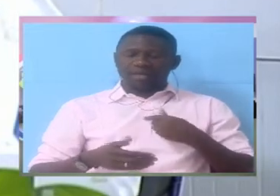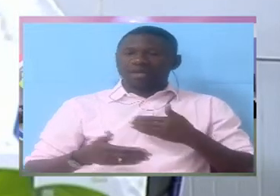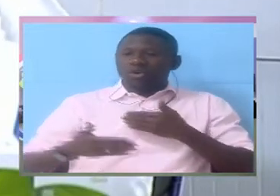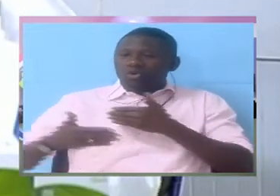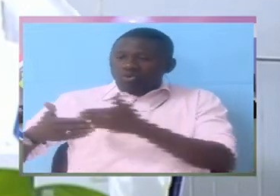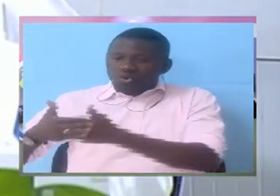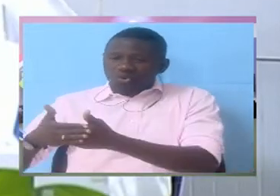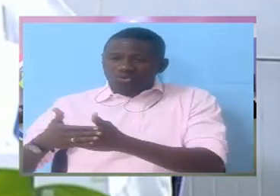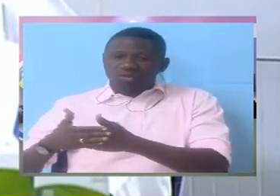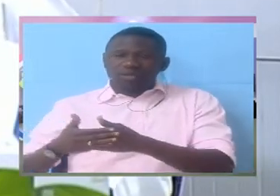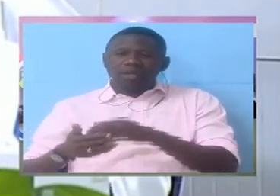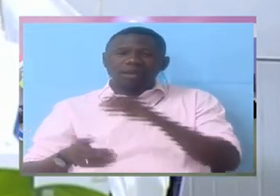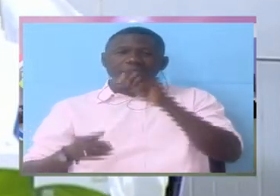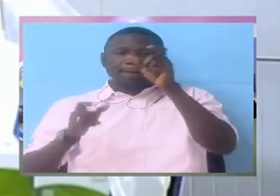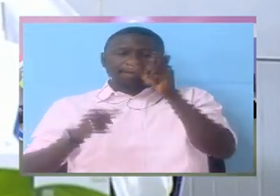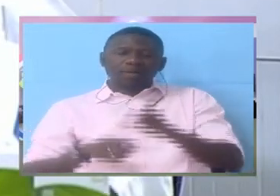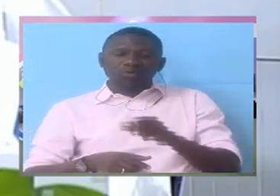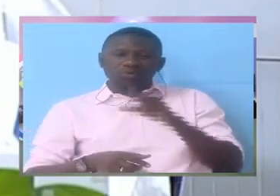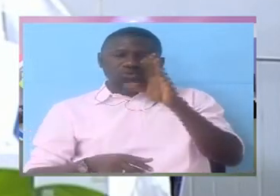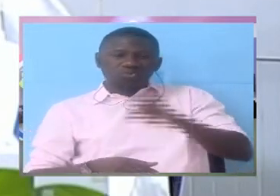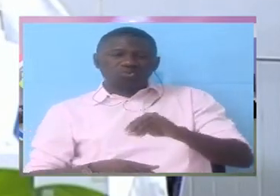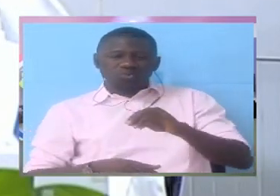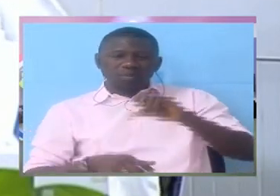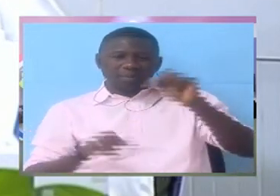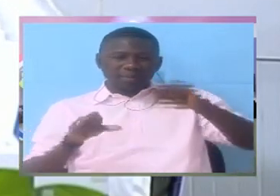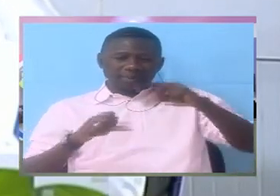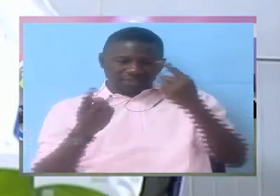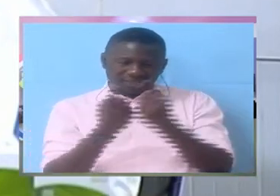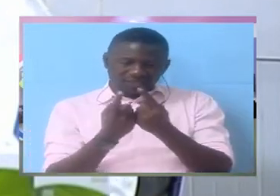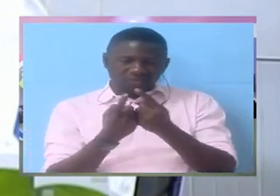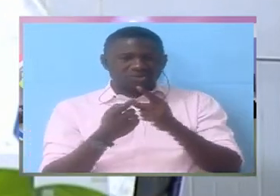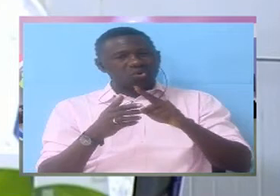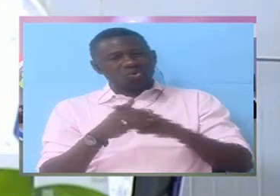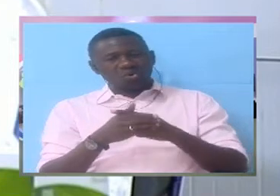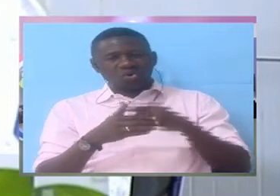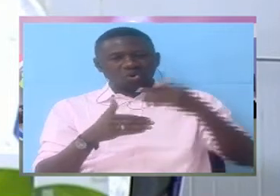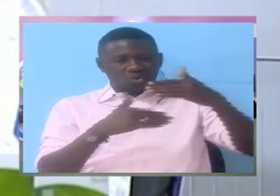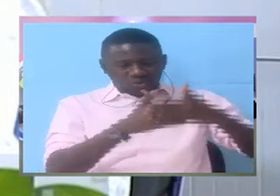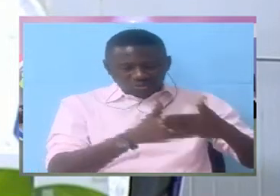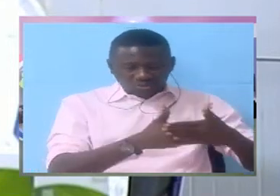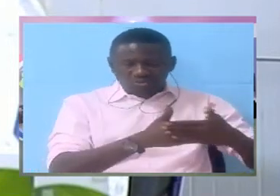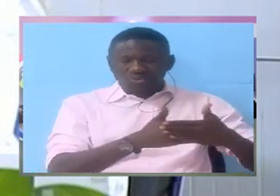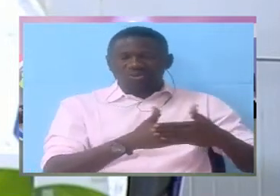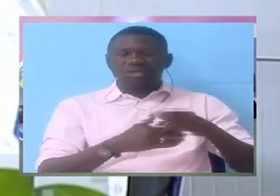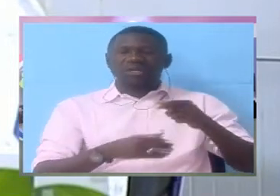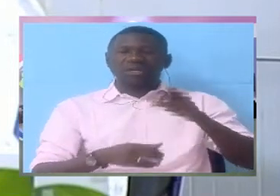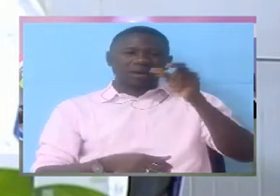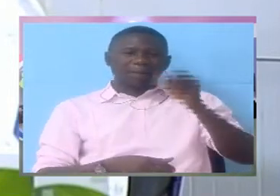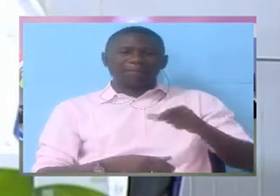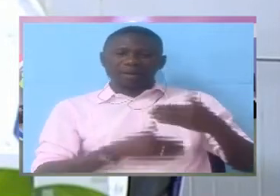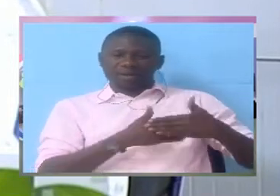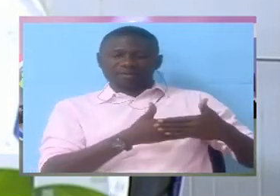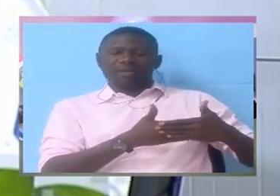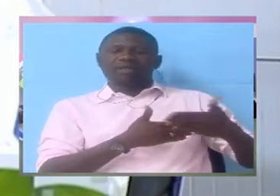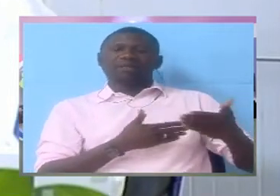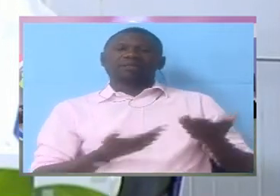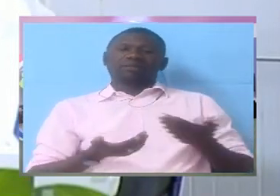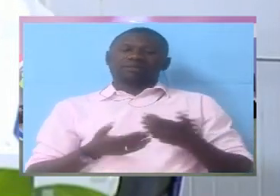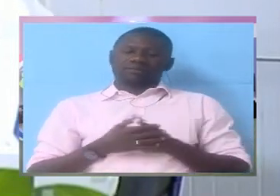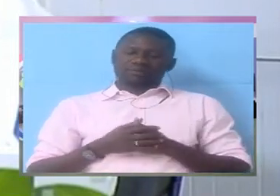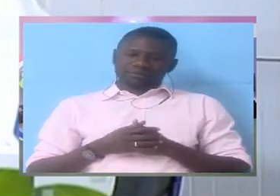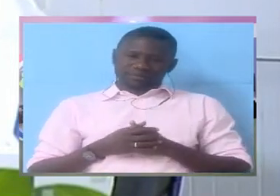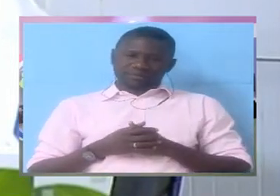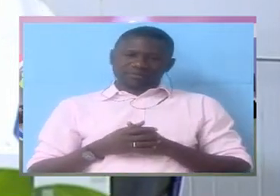or I'm close to whatever the offender. Nin ayatara men itatara memu kujaw kela nyindi wala